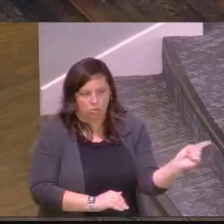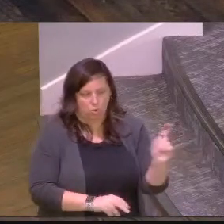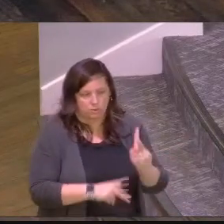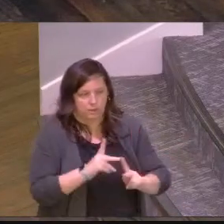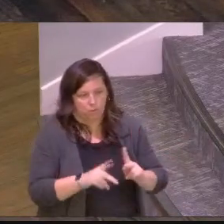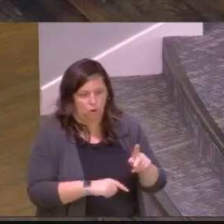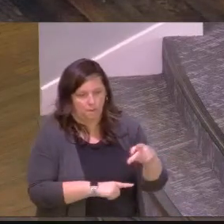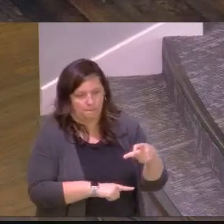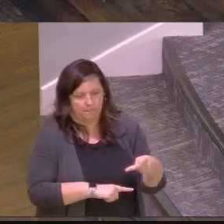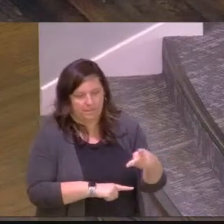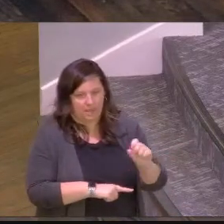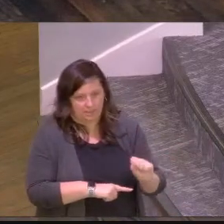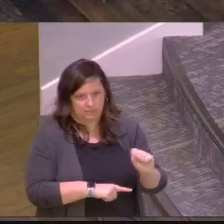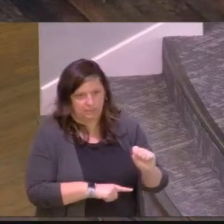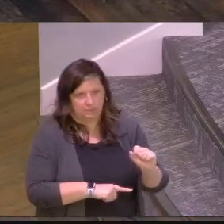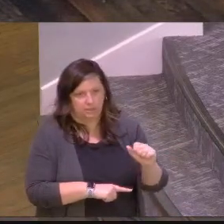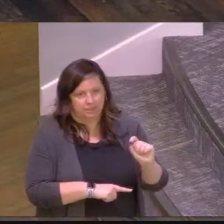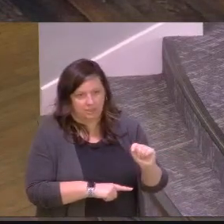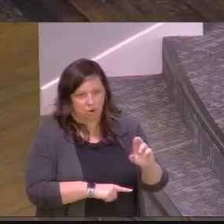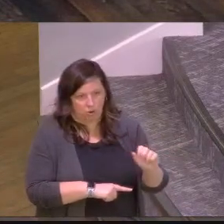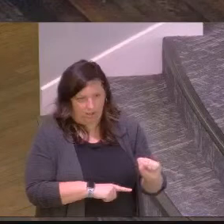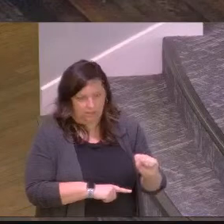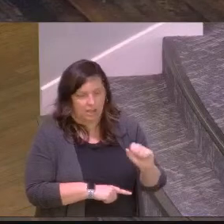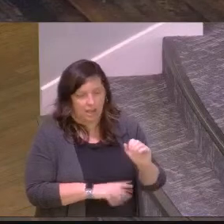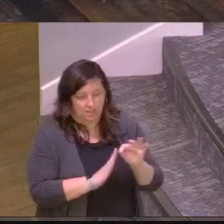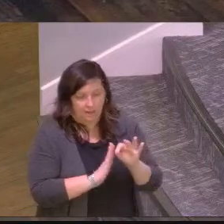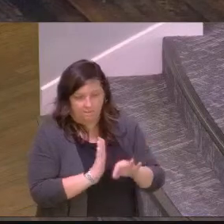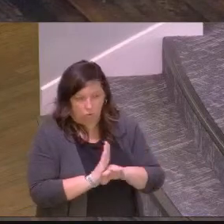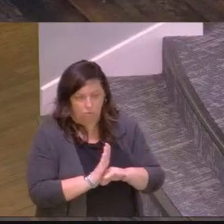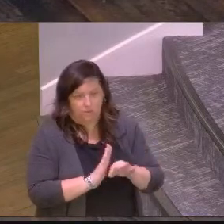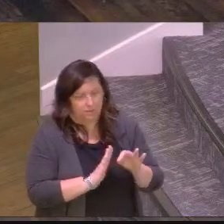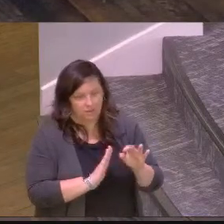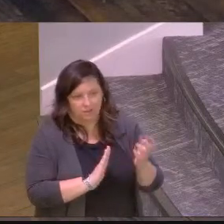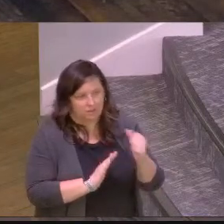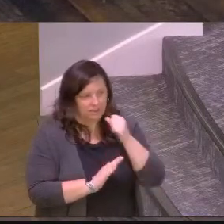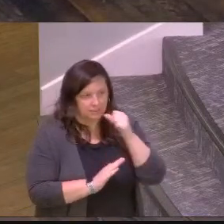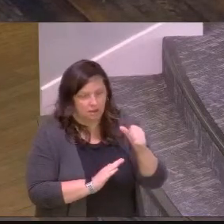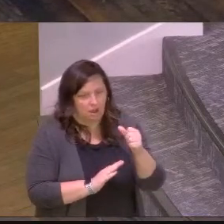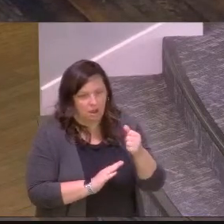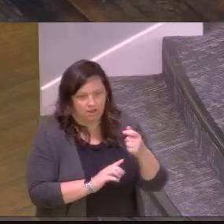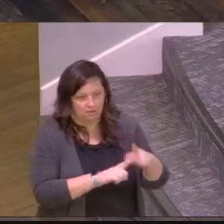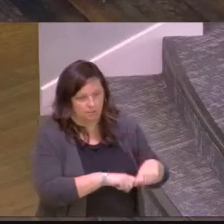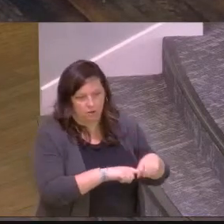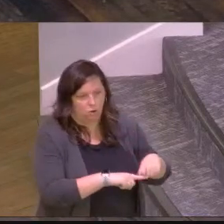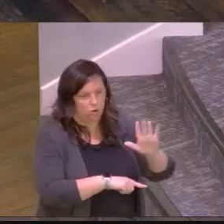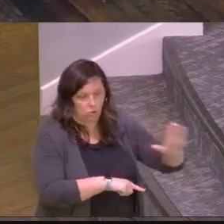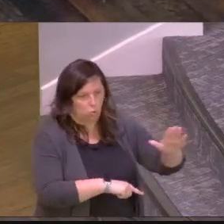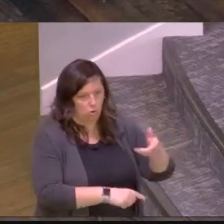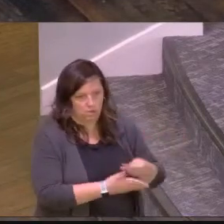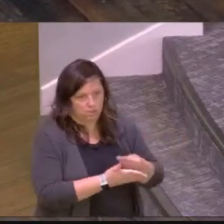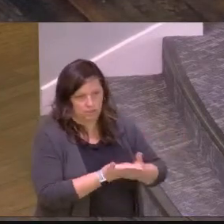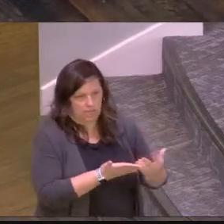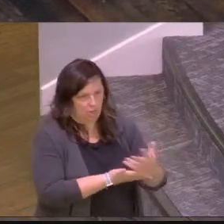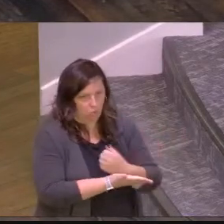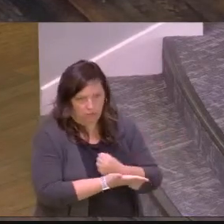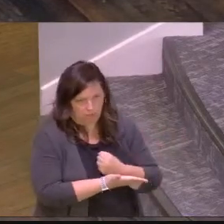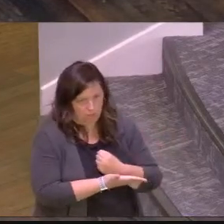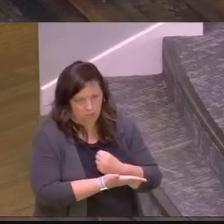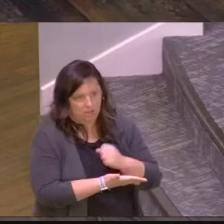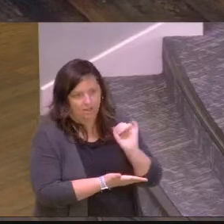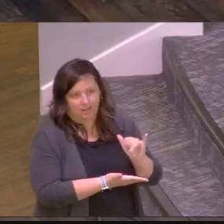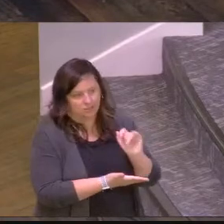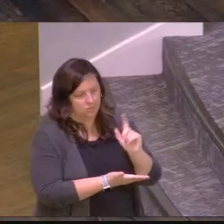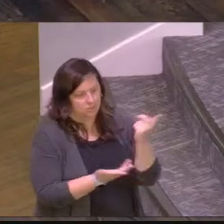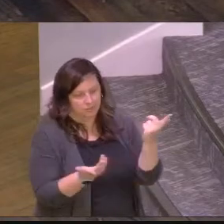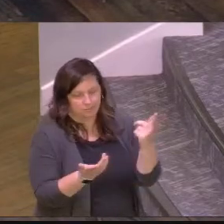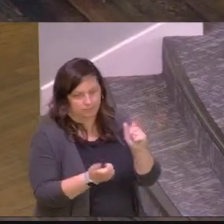PSERS. And the formula for PSERS is not driven based off of your salary. It's just a defined benefit amount